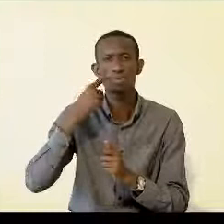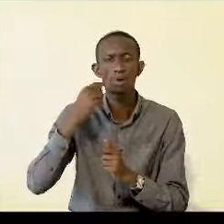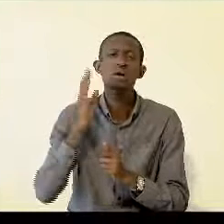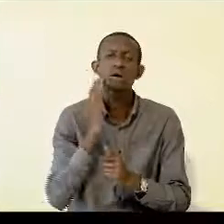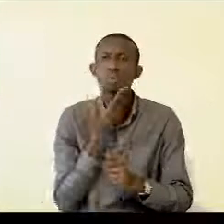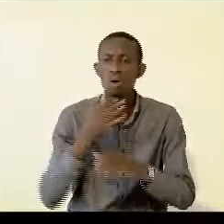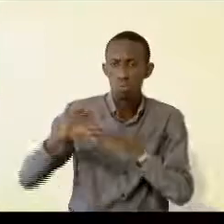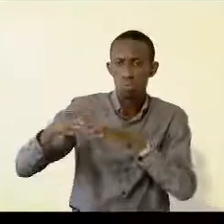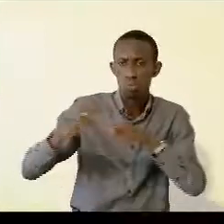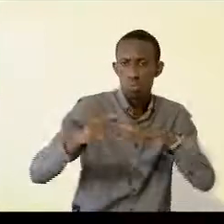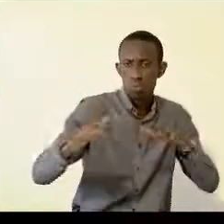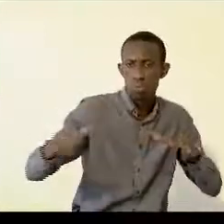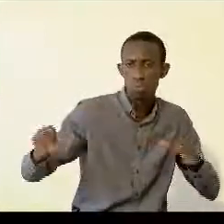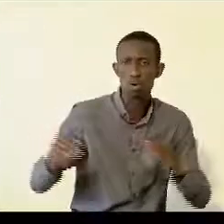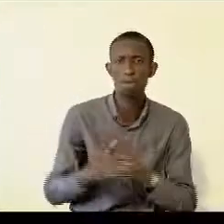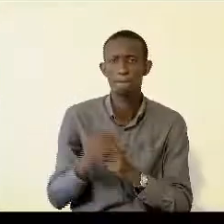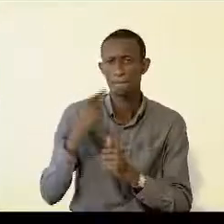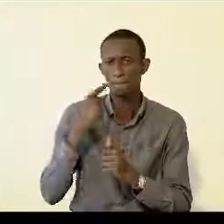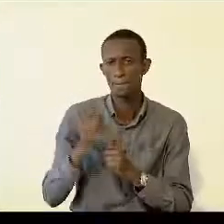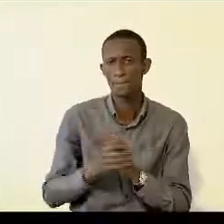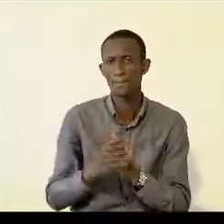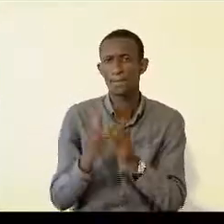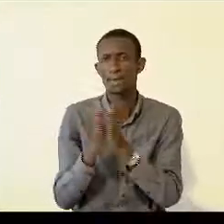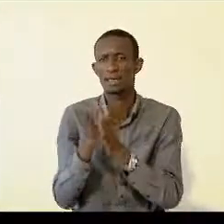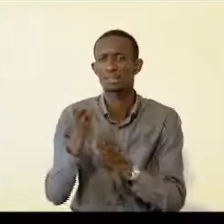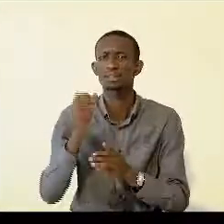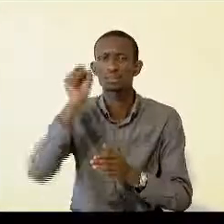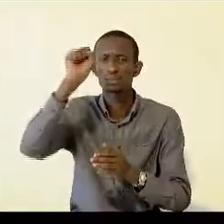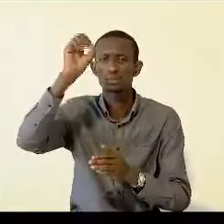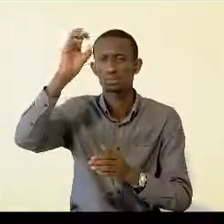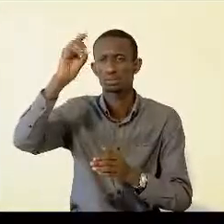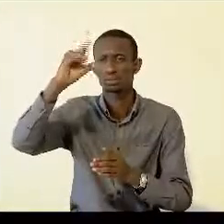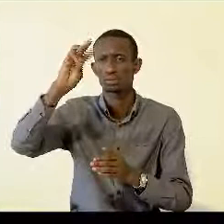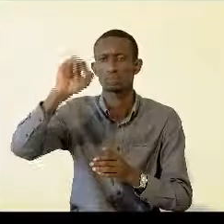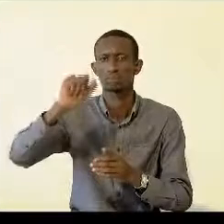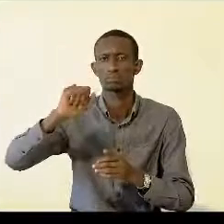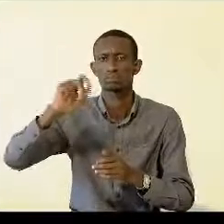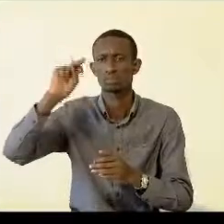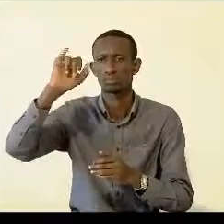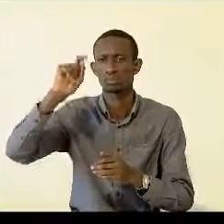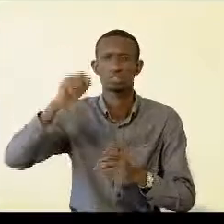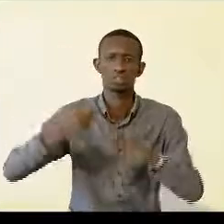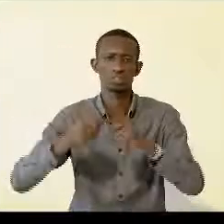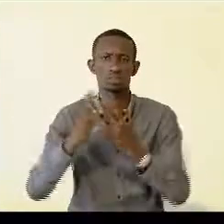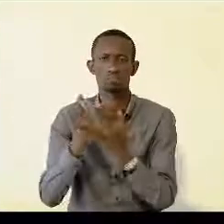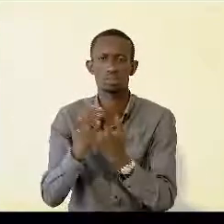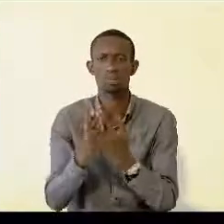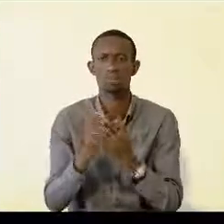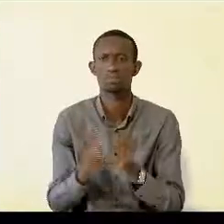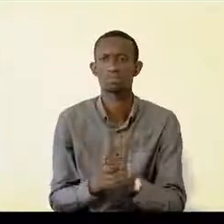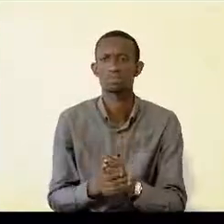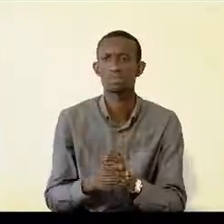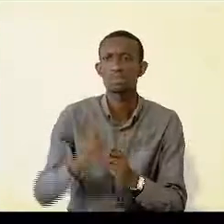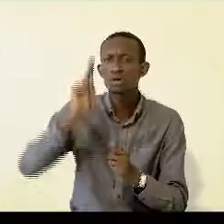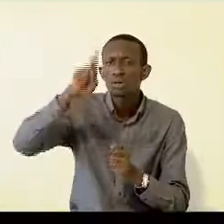in the deserts of Chile. Potassium, too, is found in seawater, and also as carnallite. Carnallite